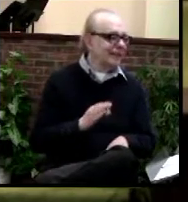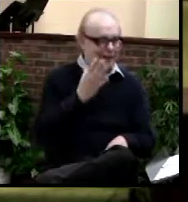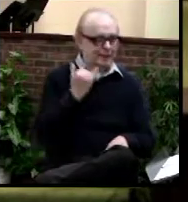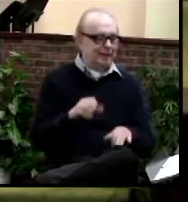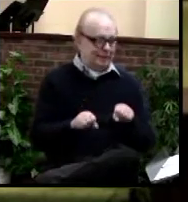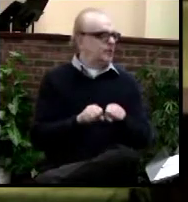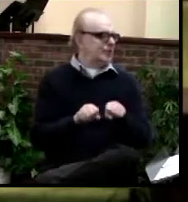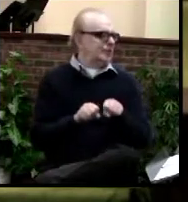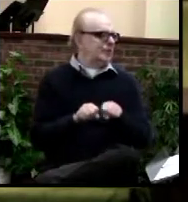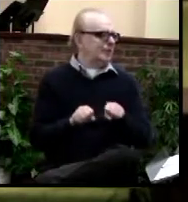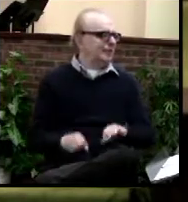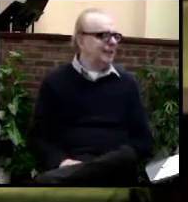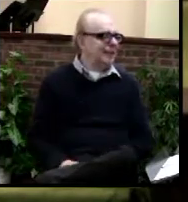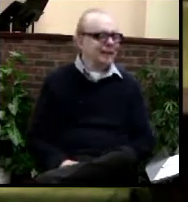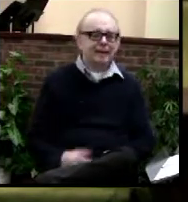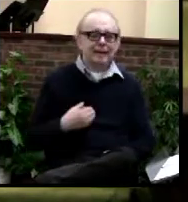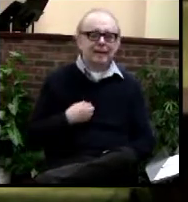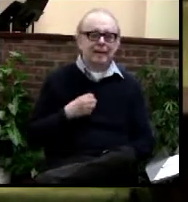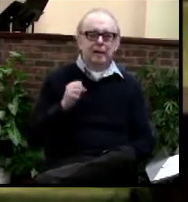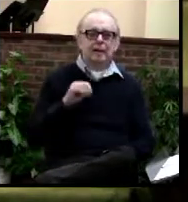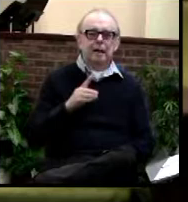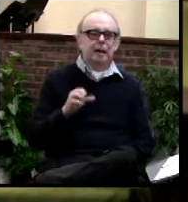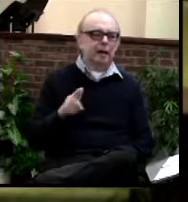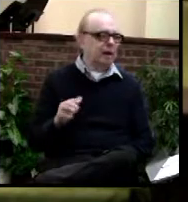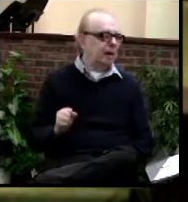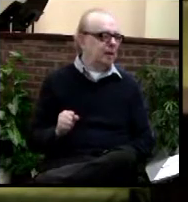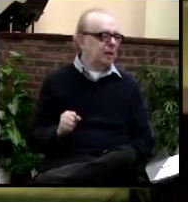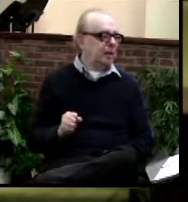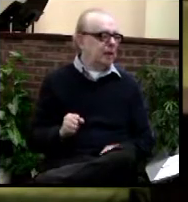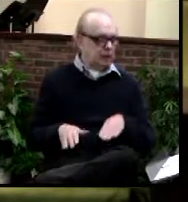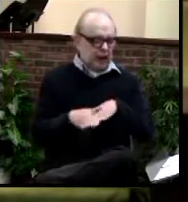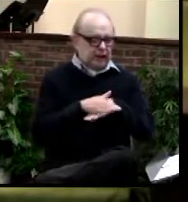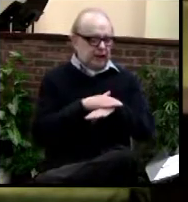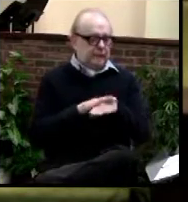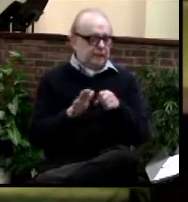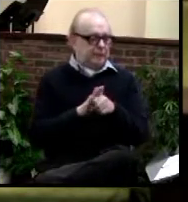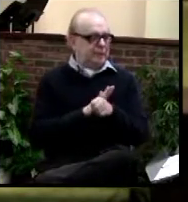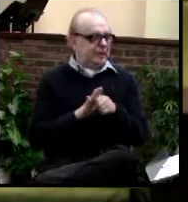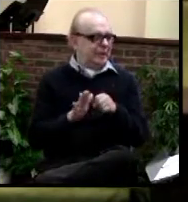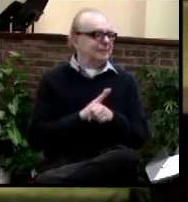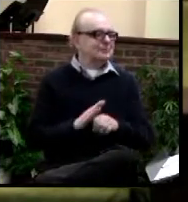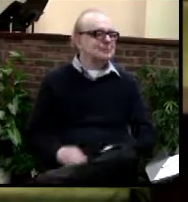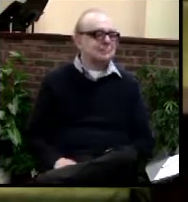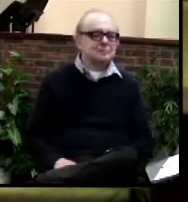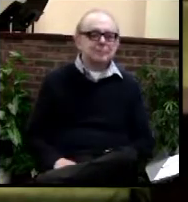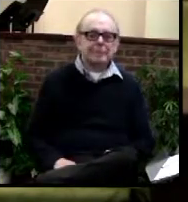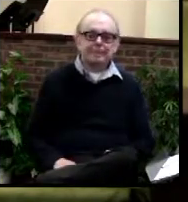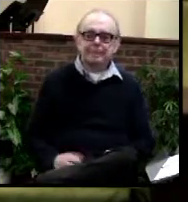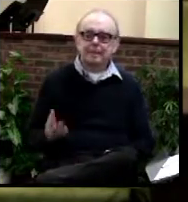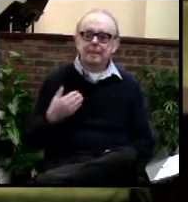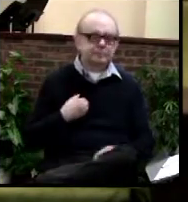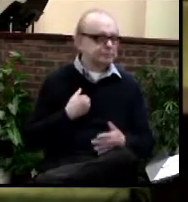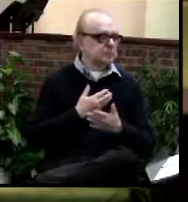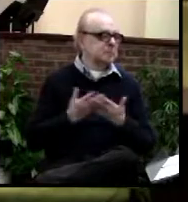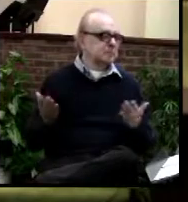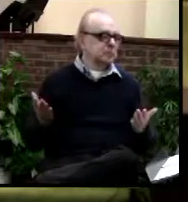I have sandals who are self-enclosed, okay? I have a thing called